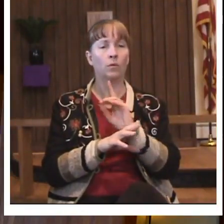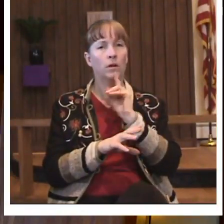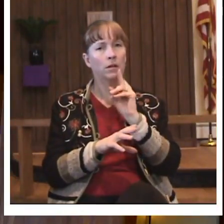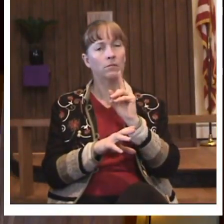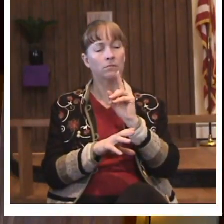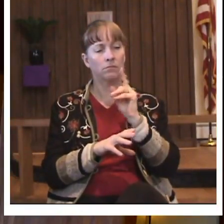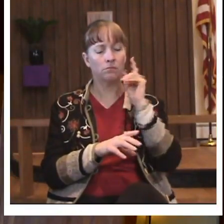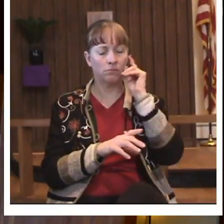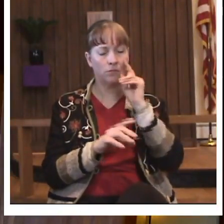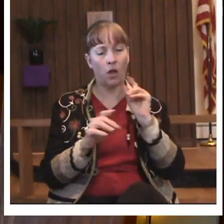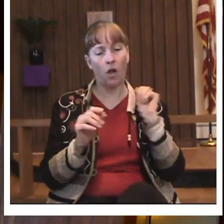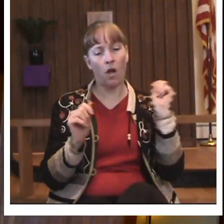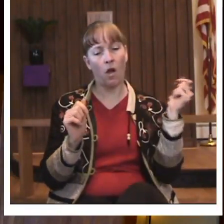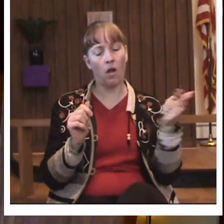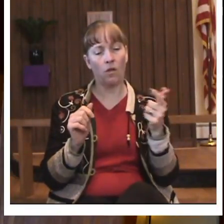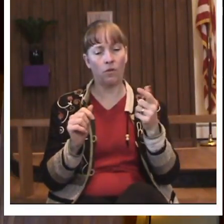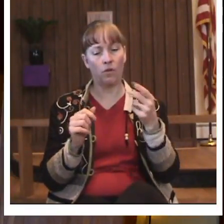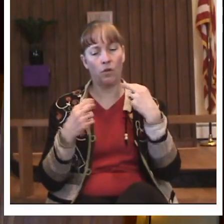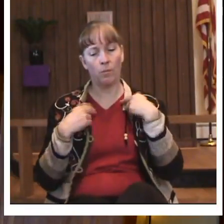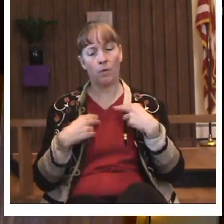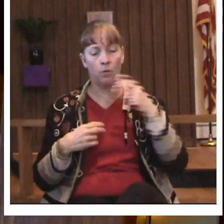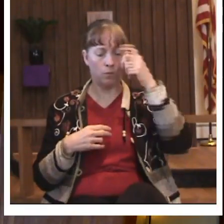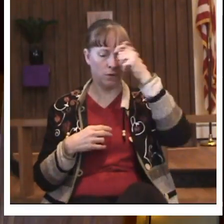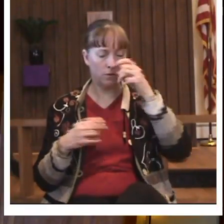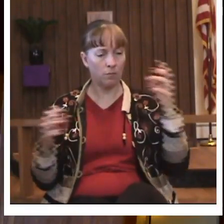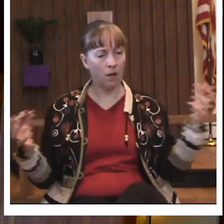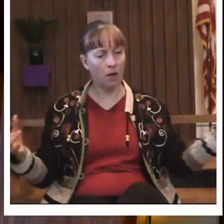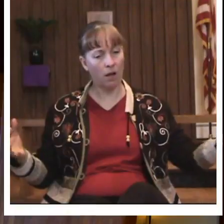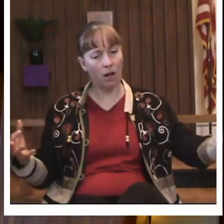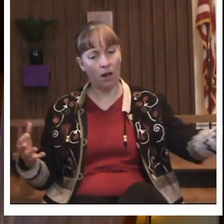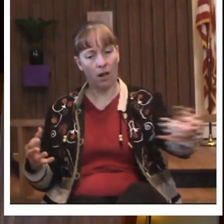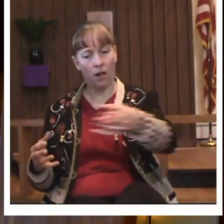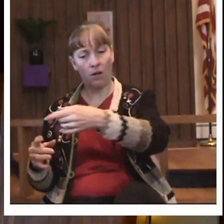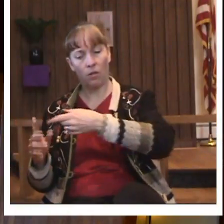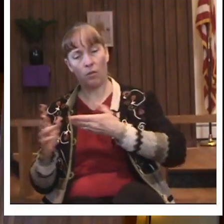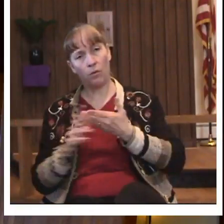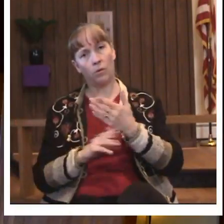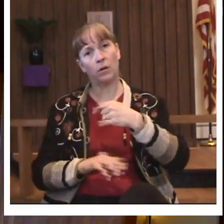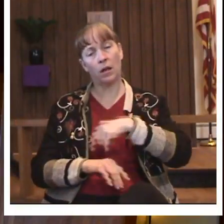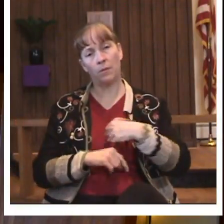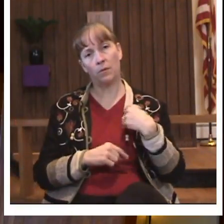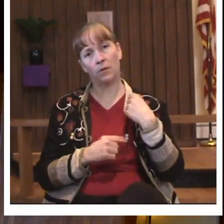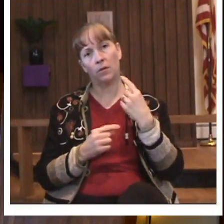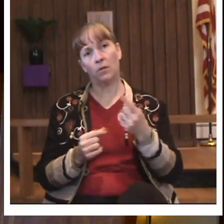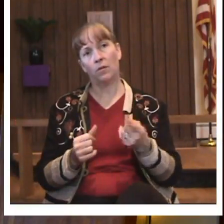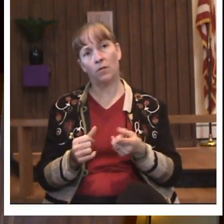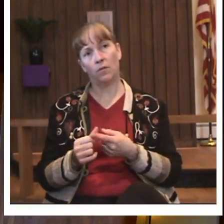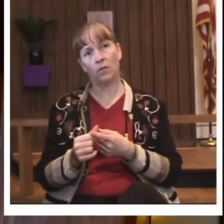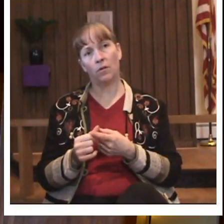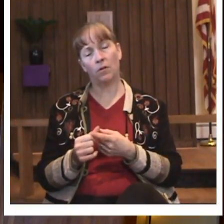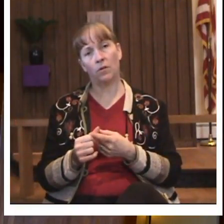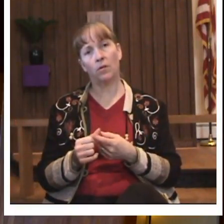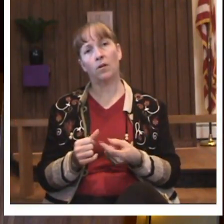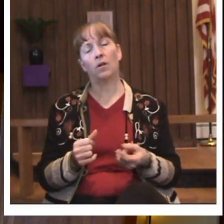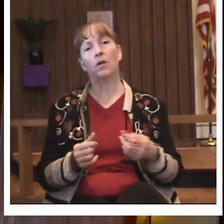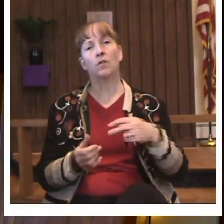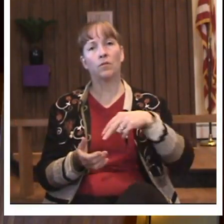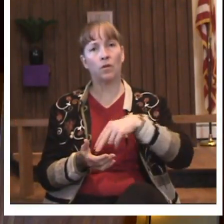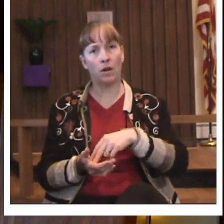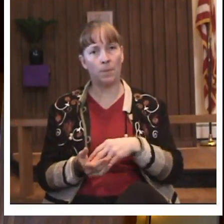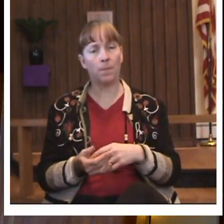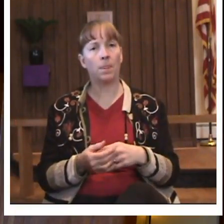together, all of human wisdom over all the ages since we first stood up on our hind